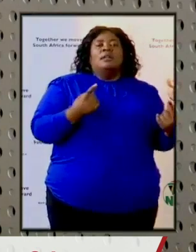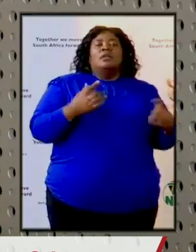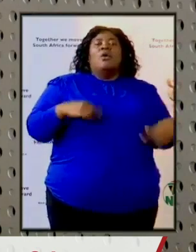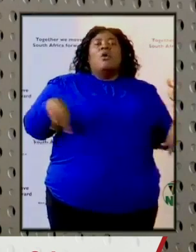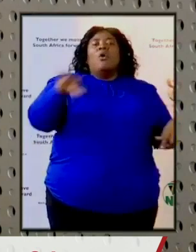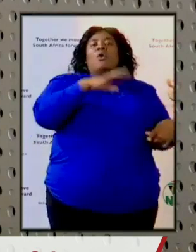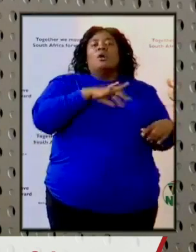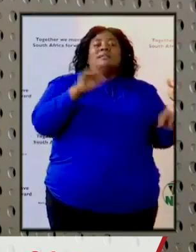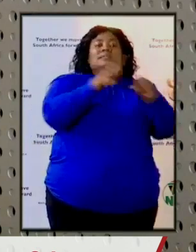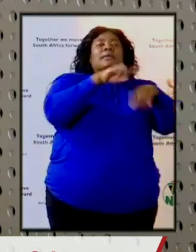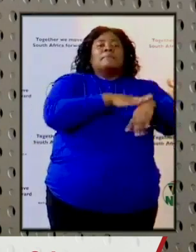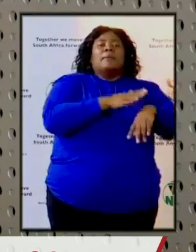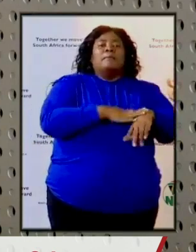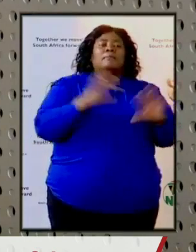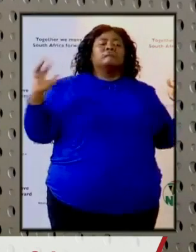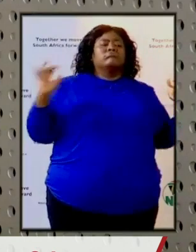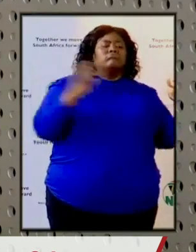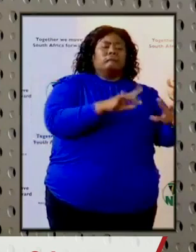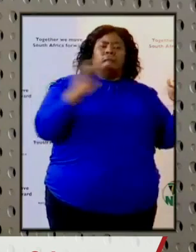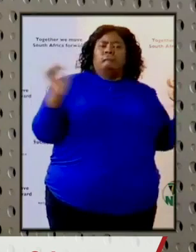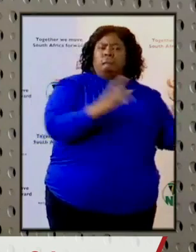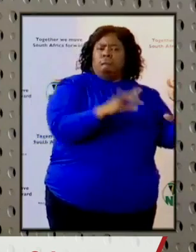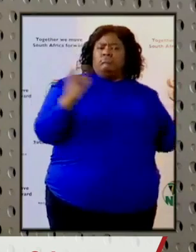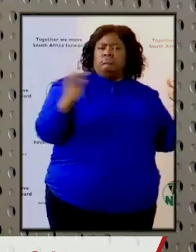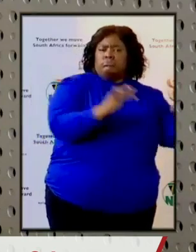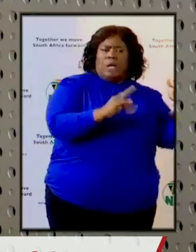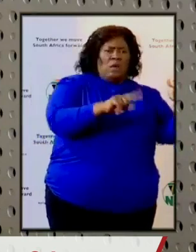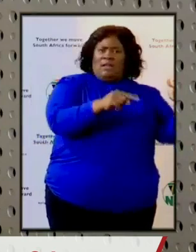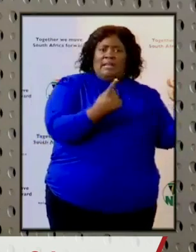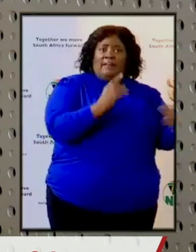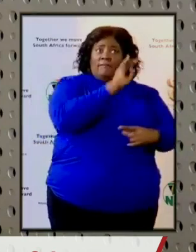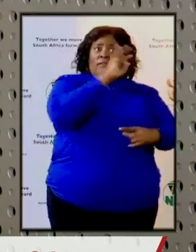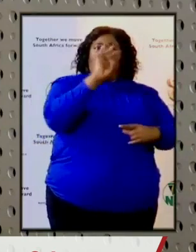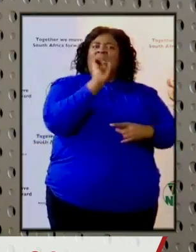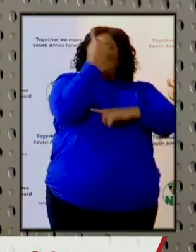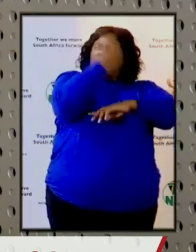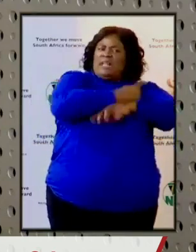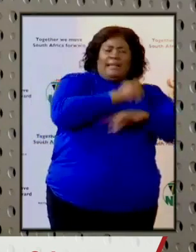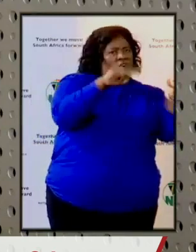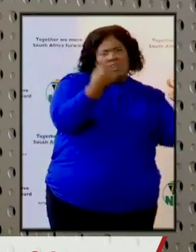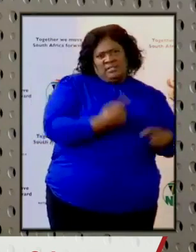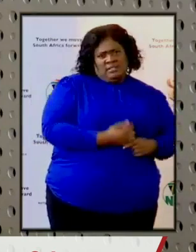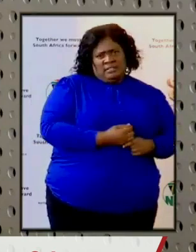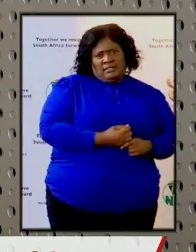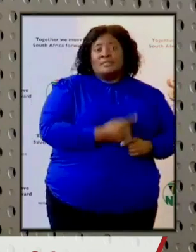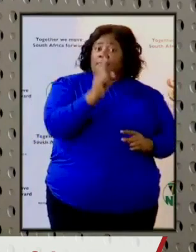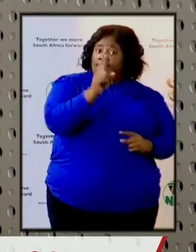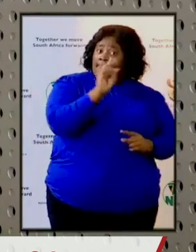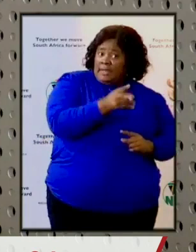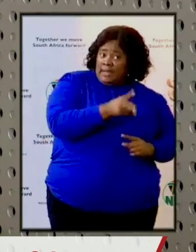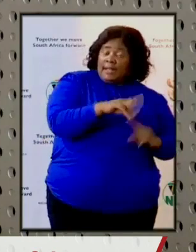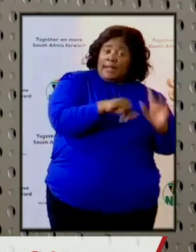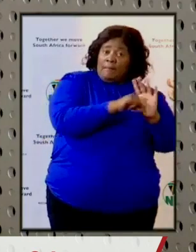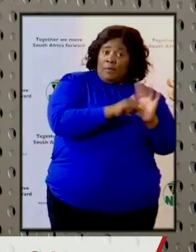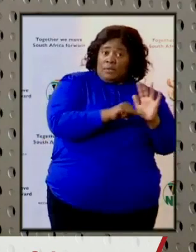have thousands of people arriving at work on the first day. So it's important to